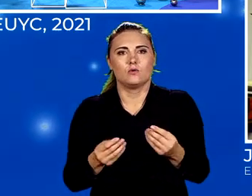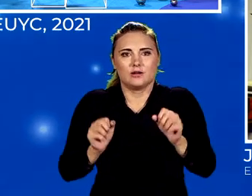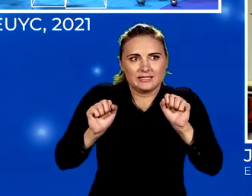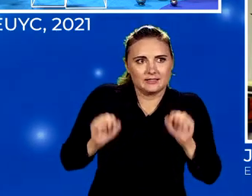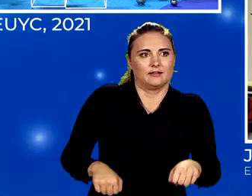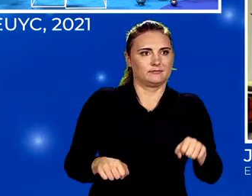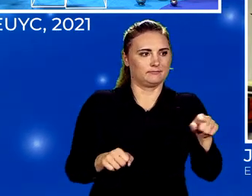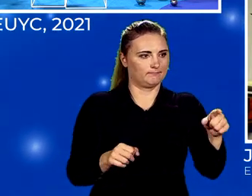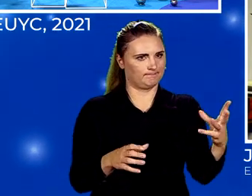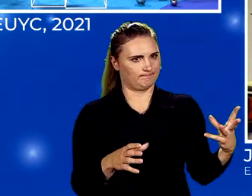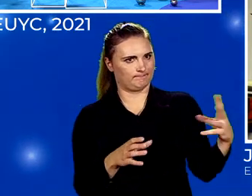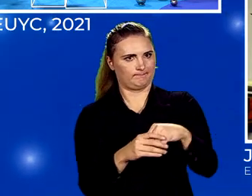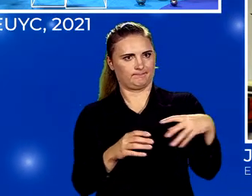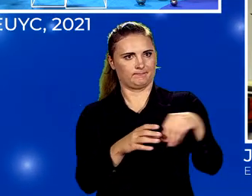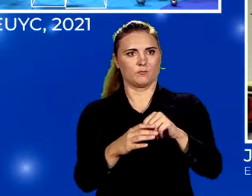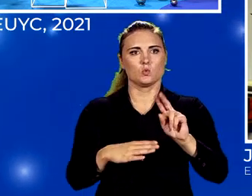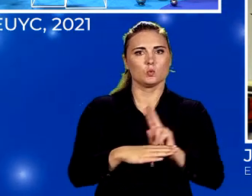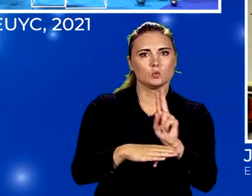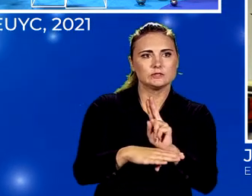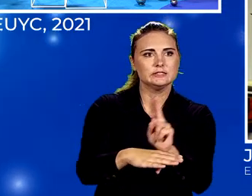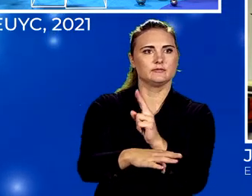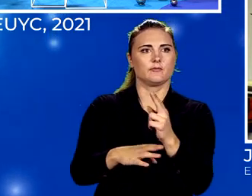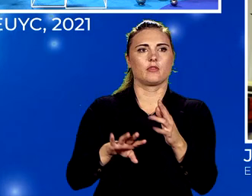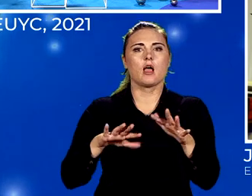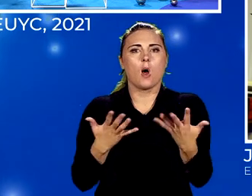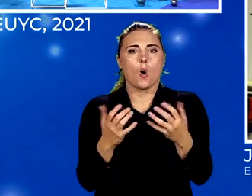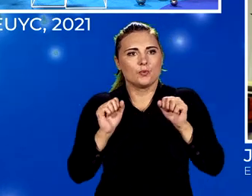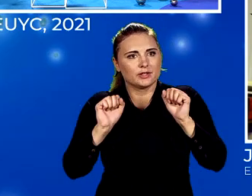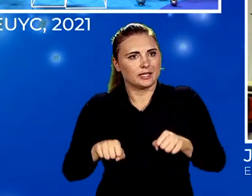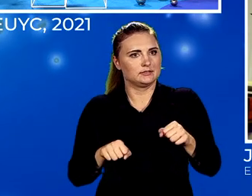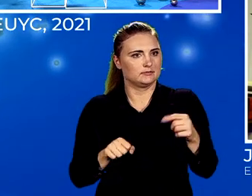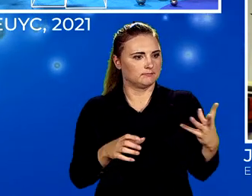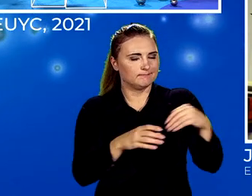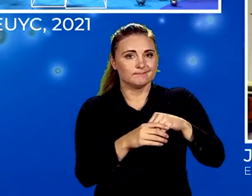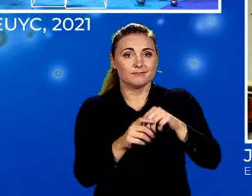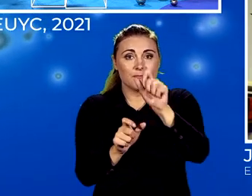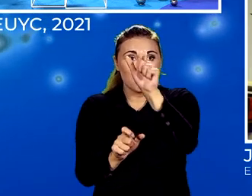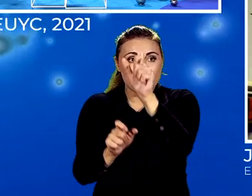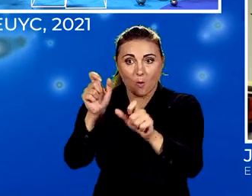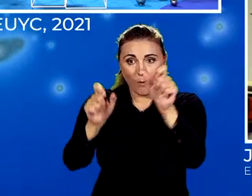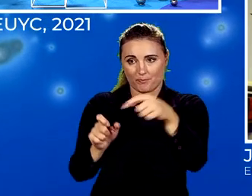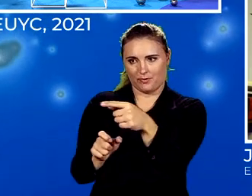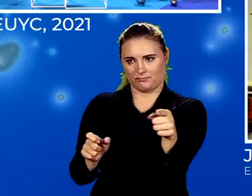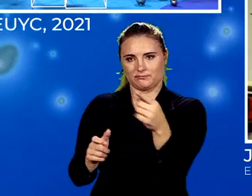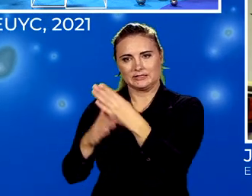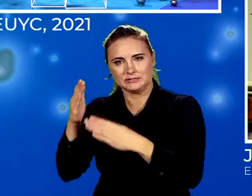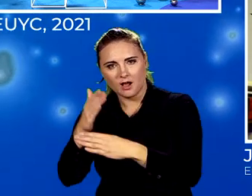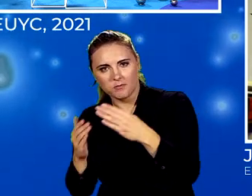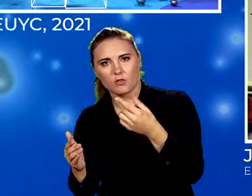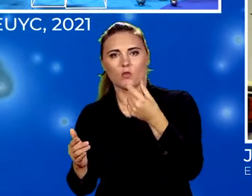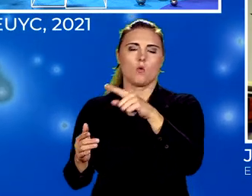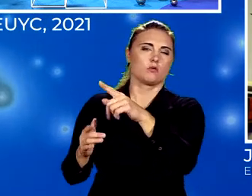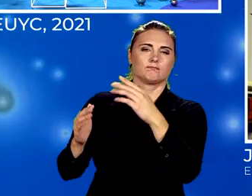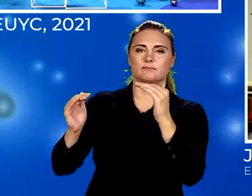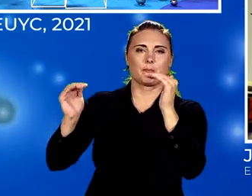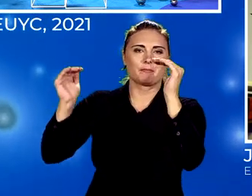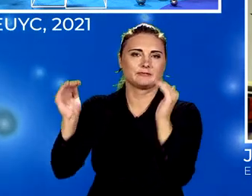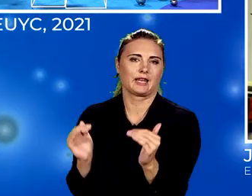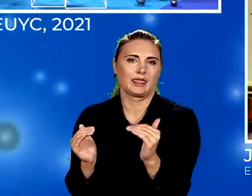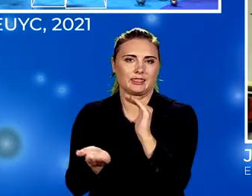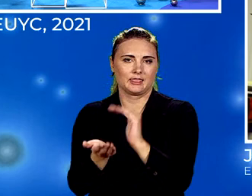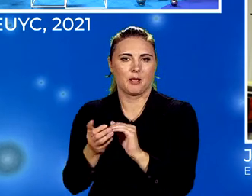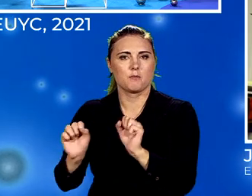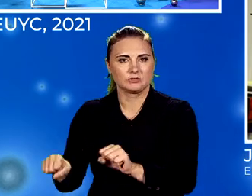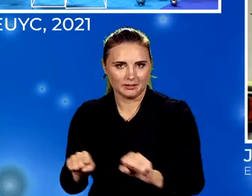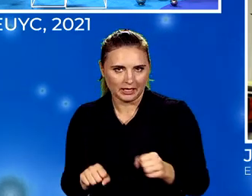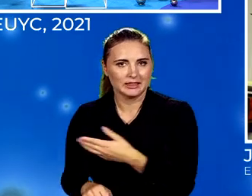in which way the tools also and the ways how to include people with a diverse background and disadvantaged young people. So